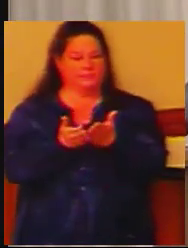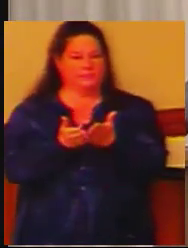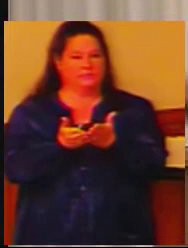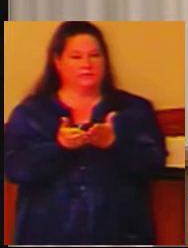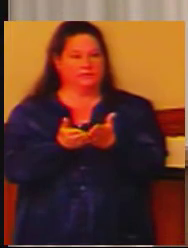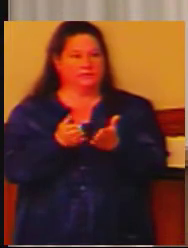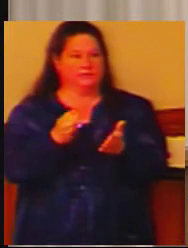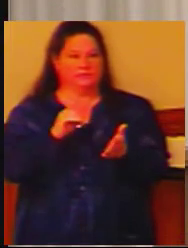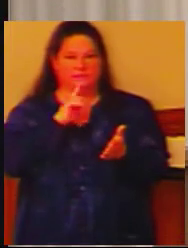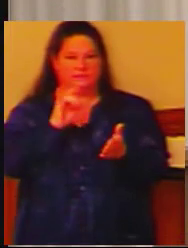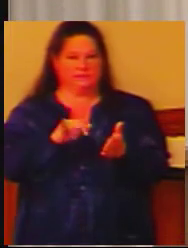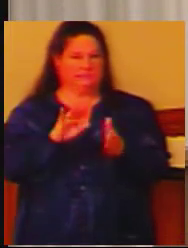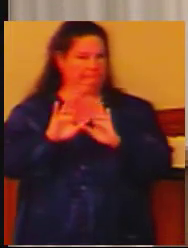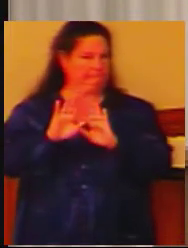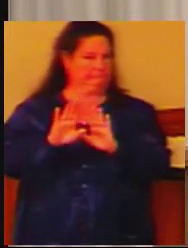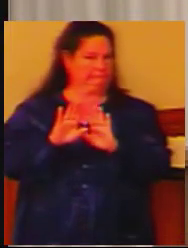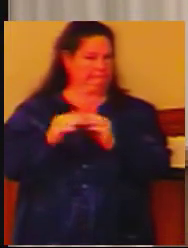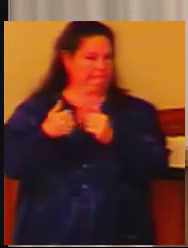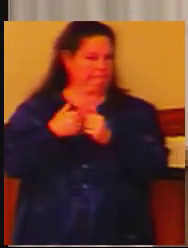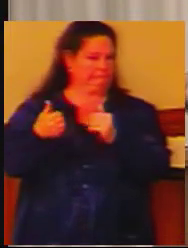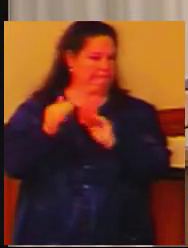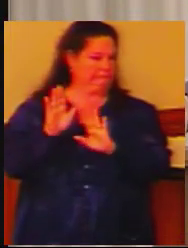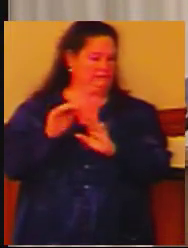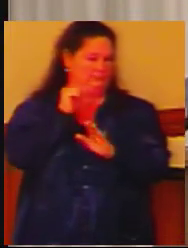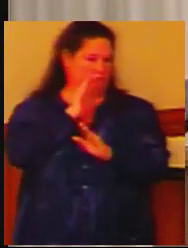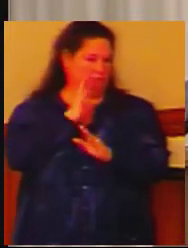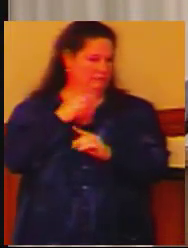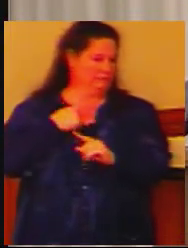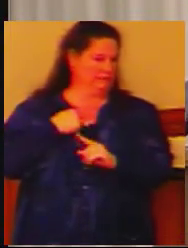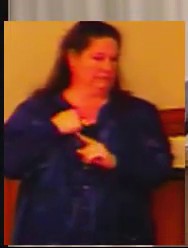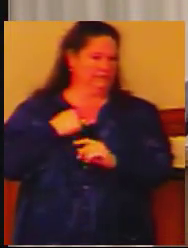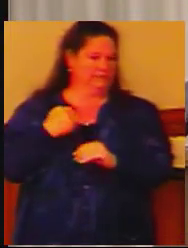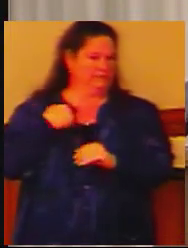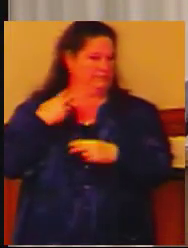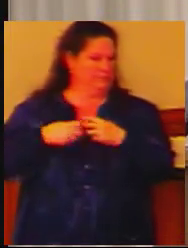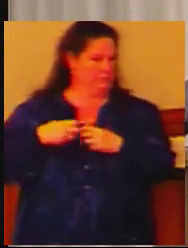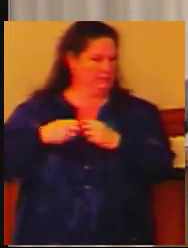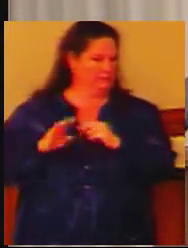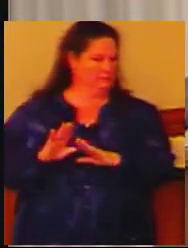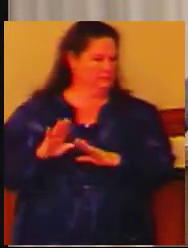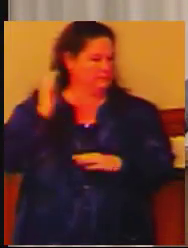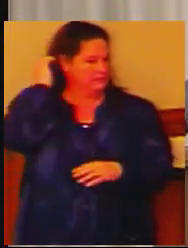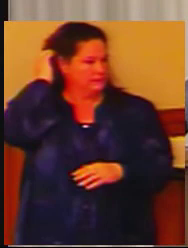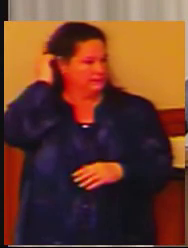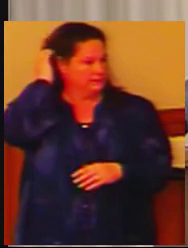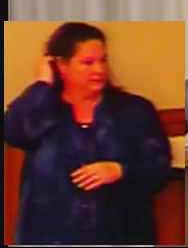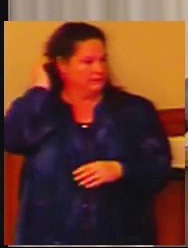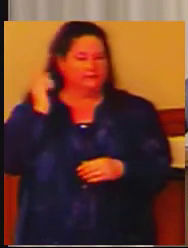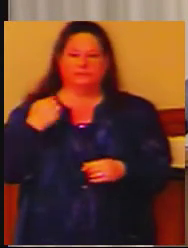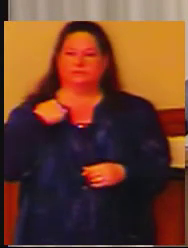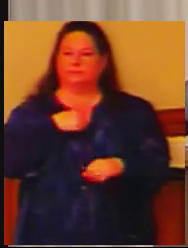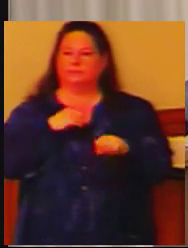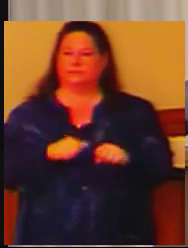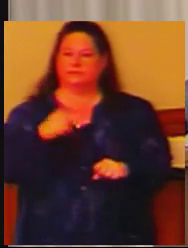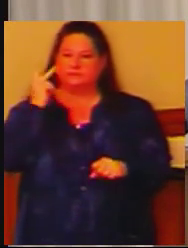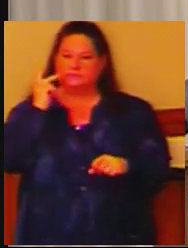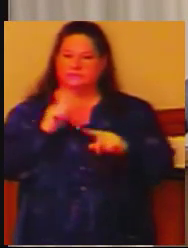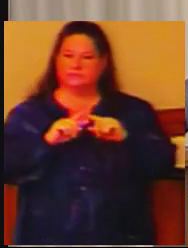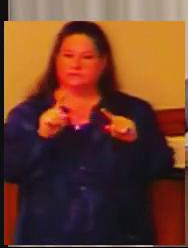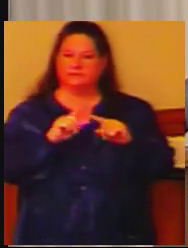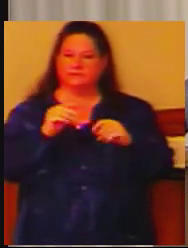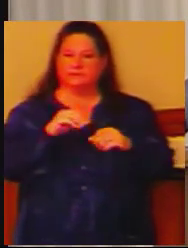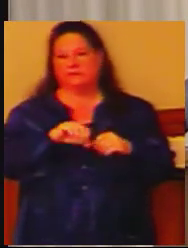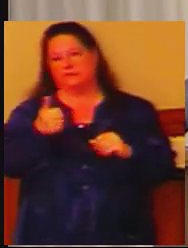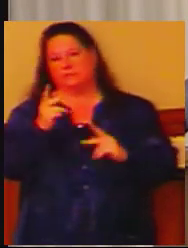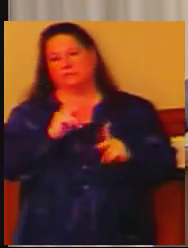that kind of a, don't talk to me, I've got problems, we can see the difference, then other people